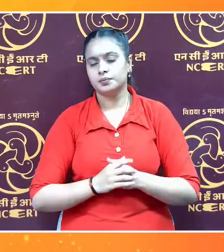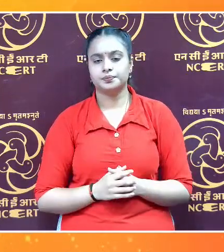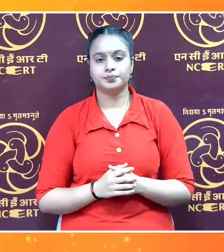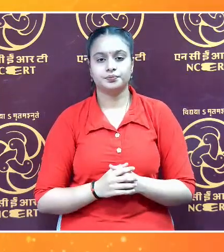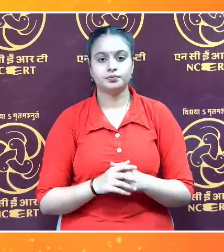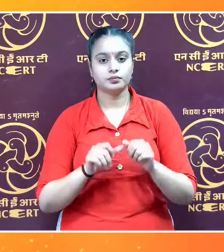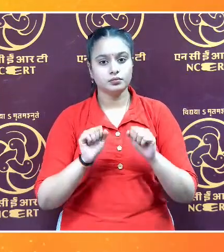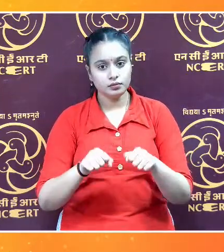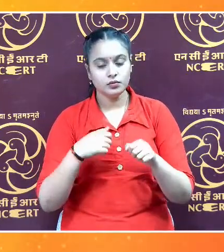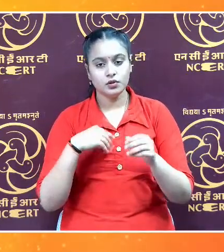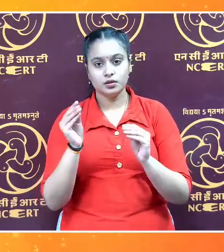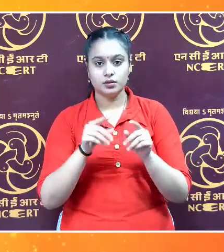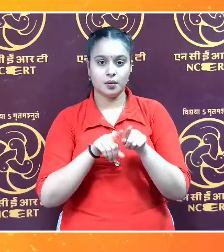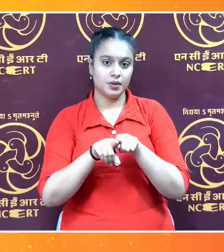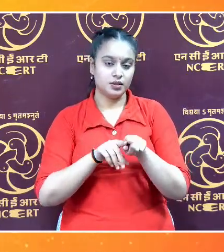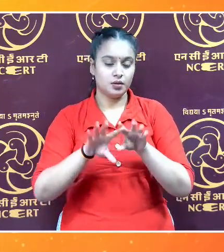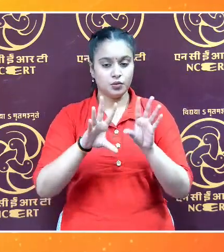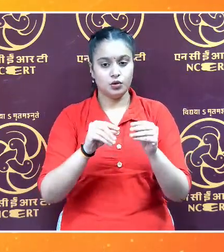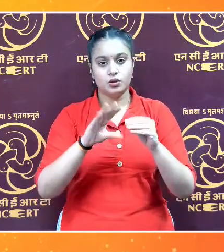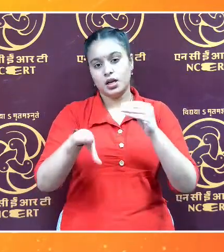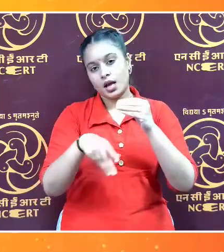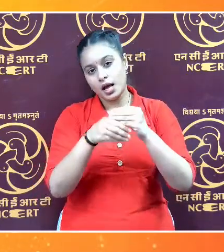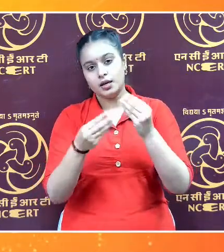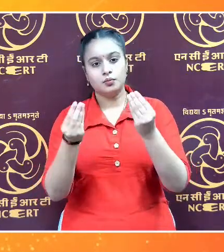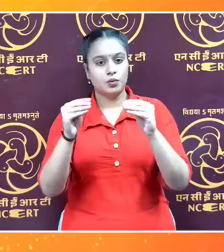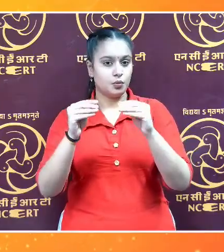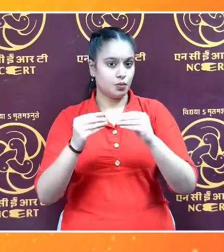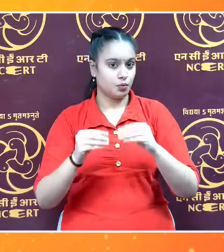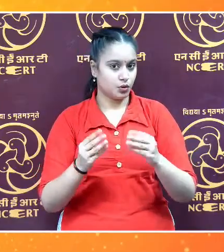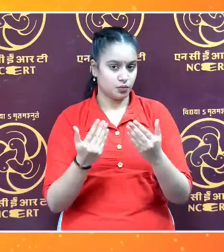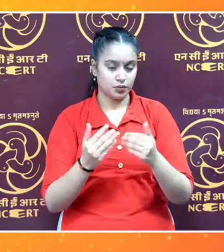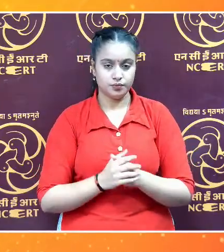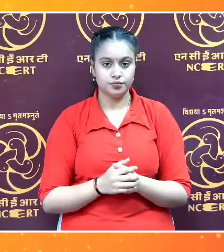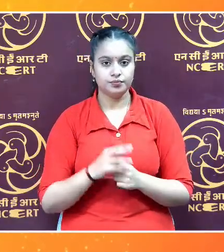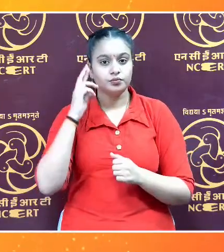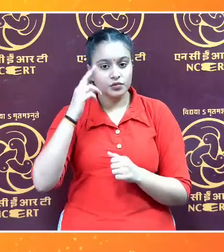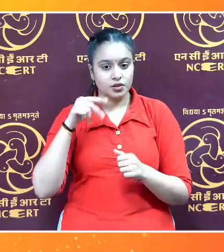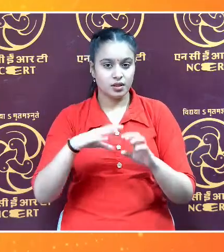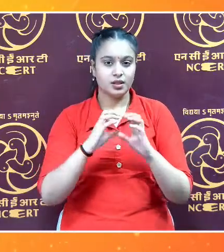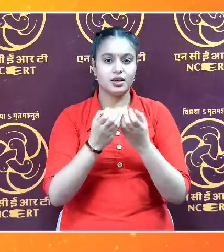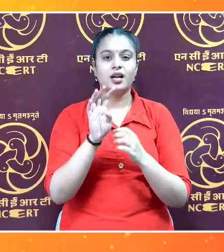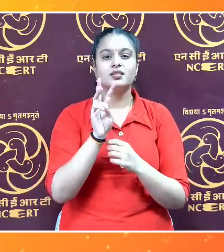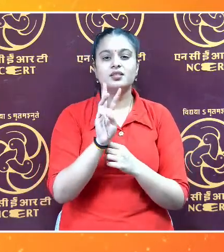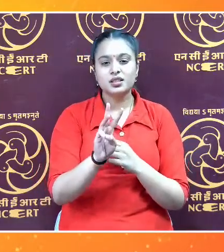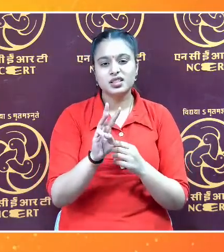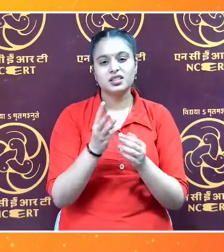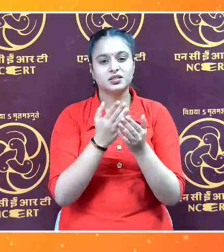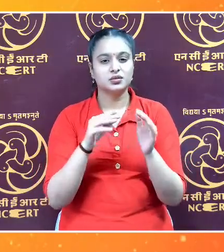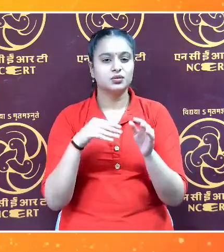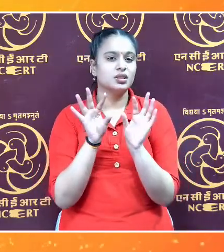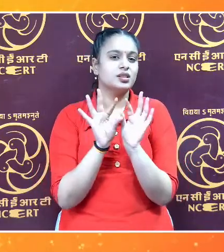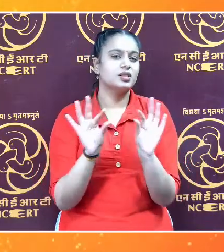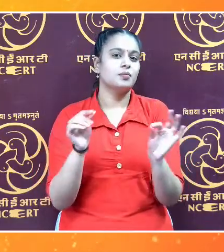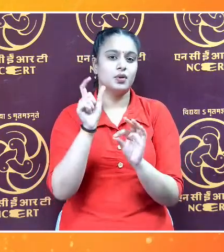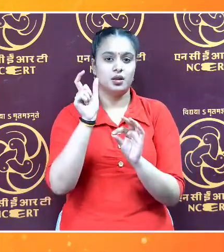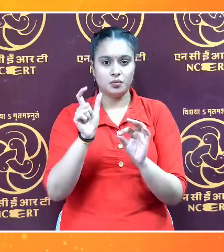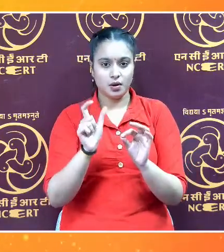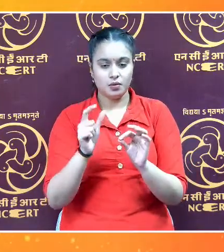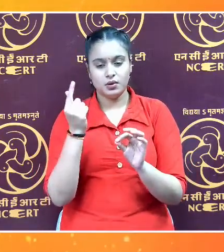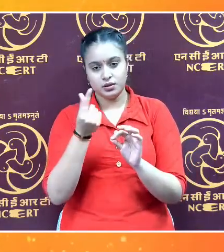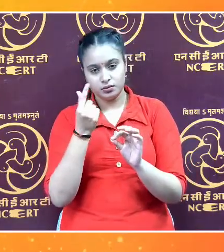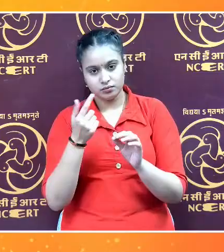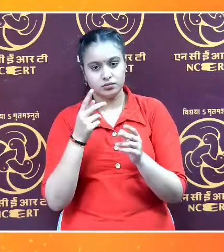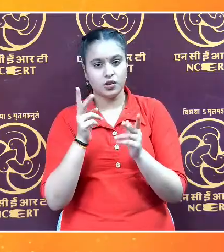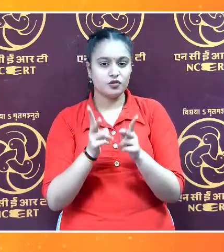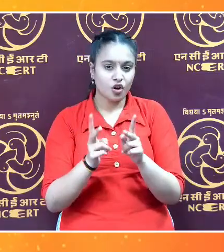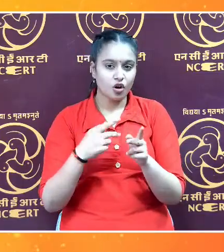So Yes, these are some of the hurdles. examples. You can add even more. Yes, we can. Because this is class 3, I just want to use the simple words which they usually use